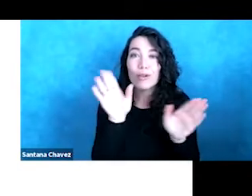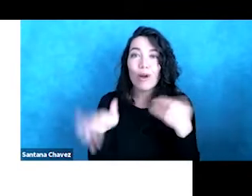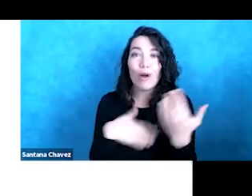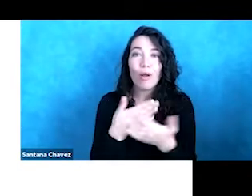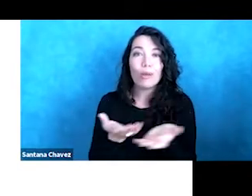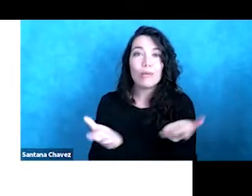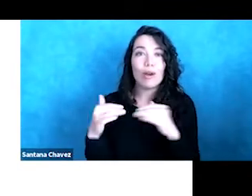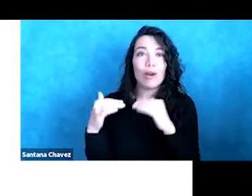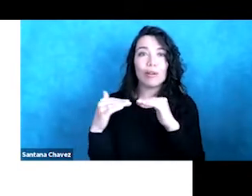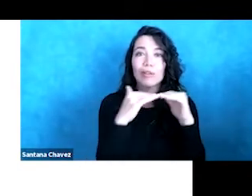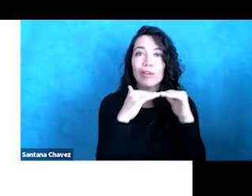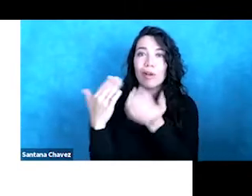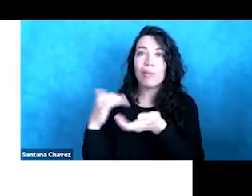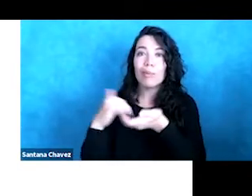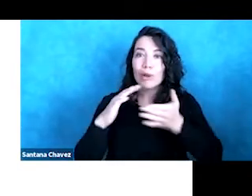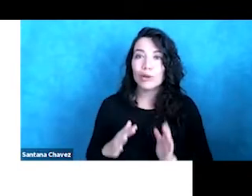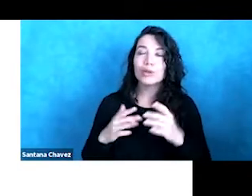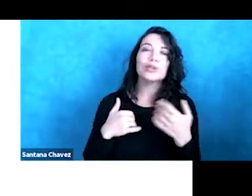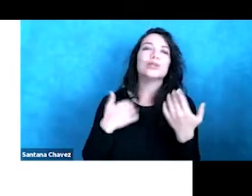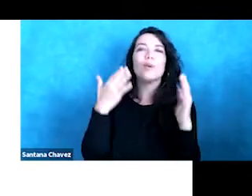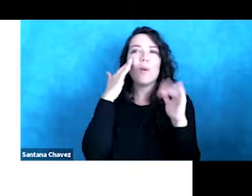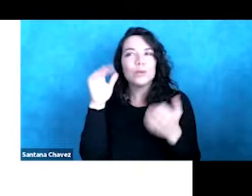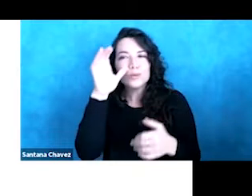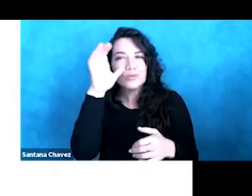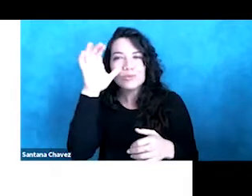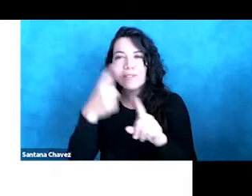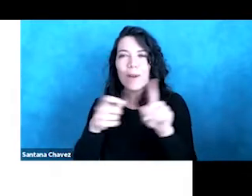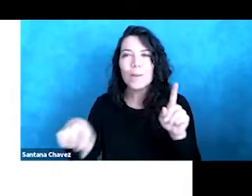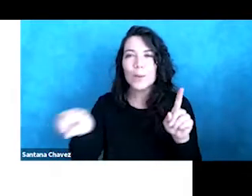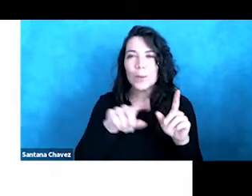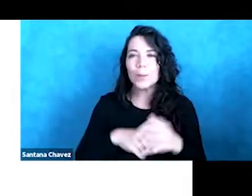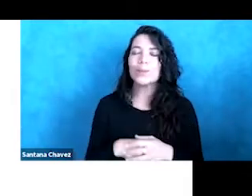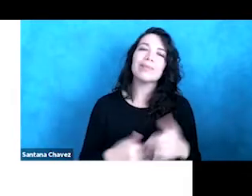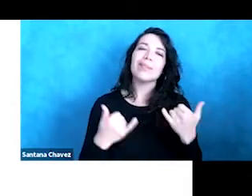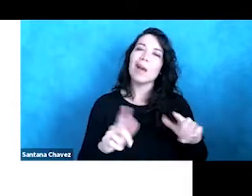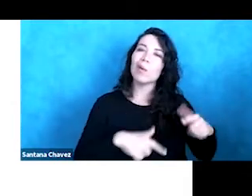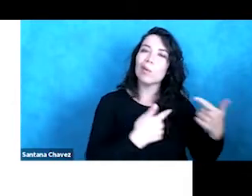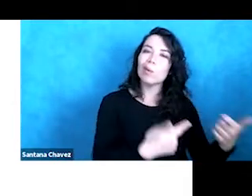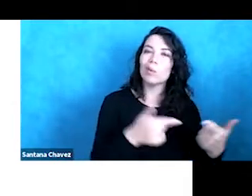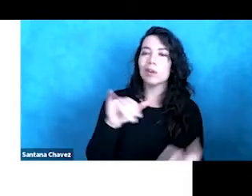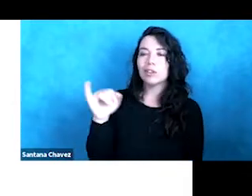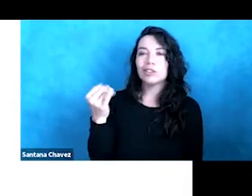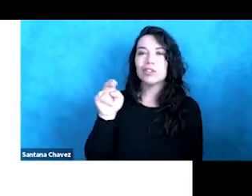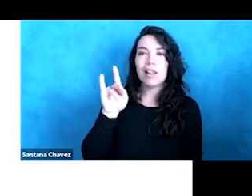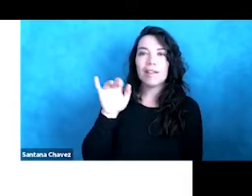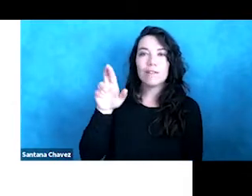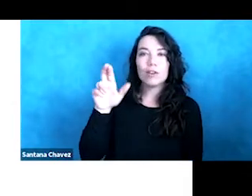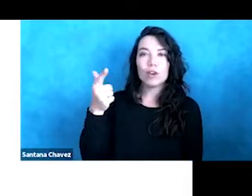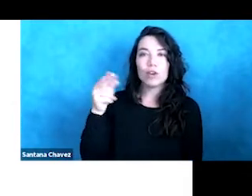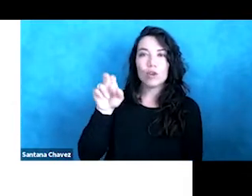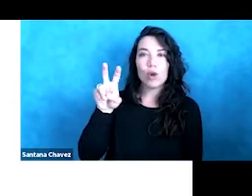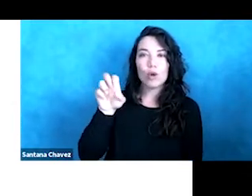you as you review and use it. I now hand over to Jennifer Groves, who will lead us through a review of the toolkit